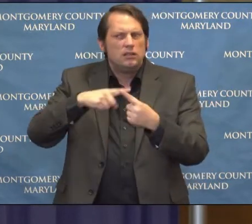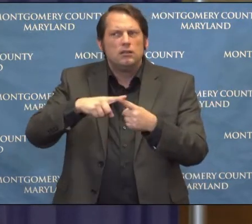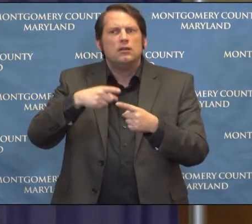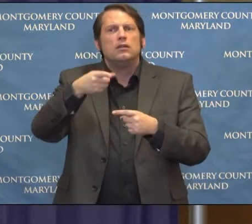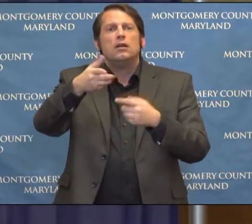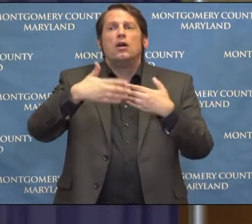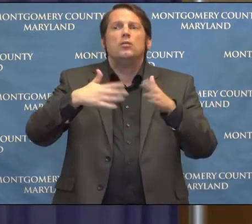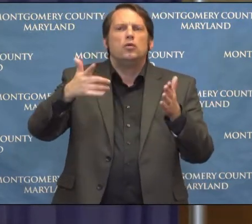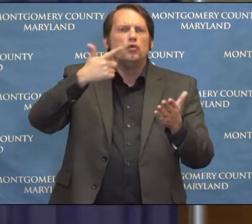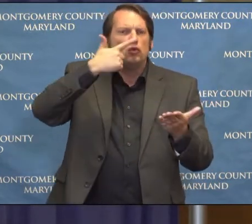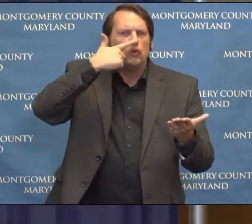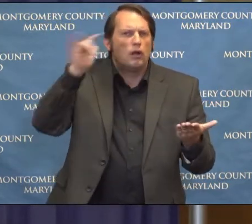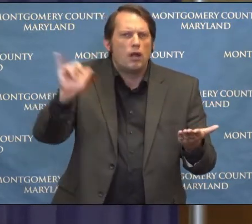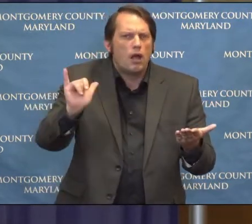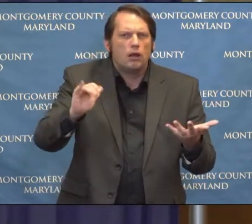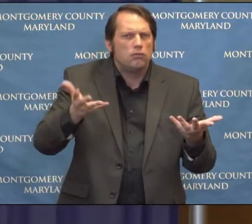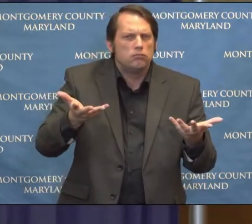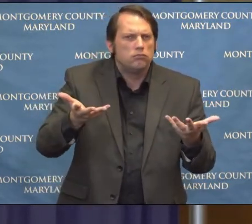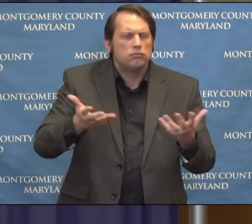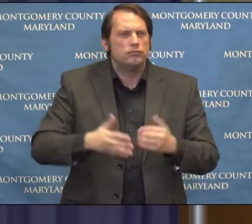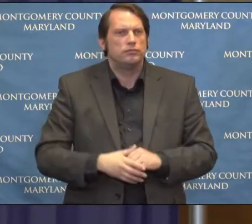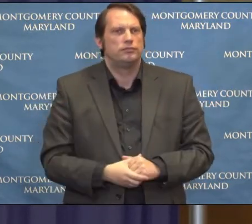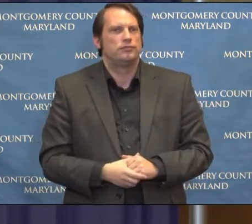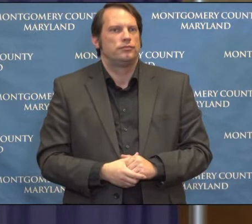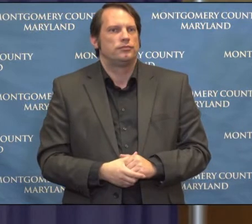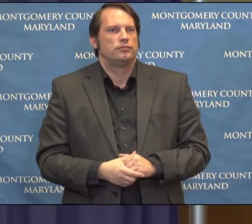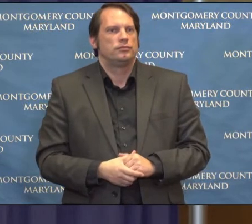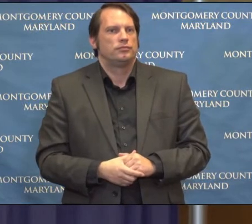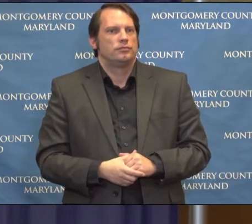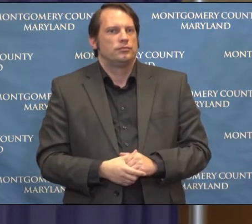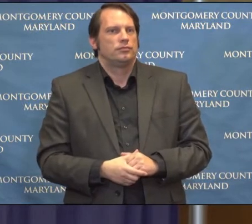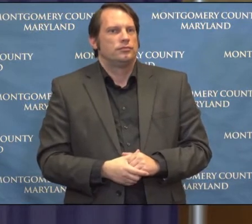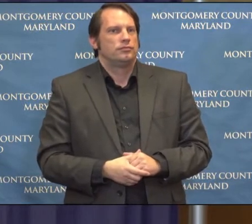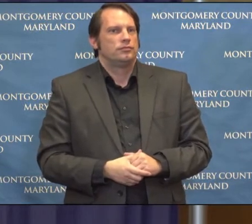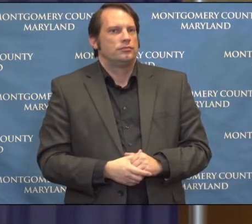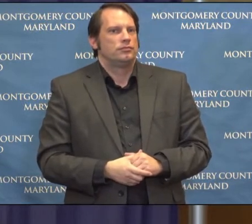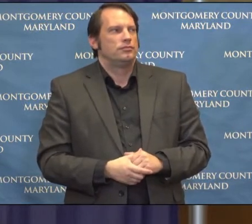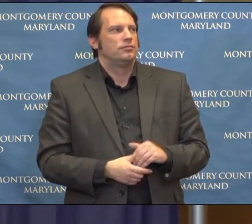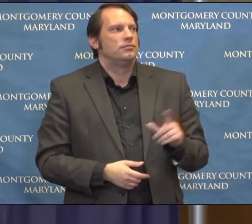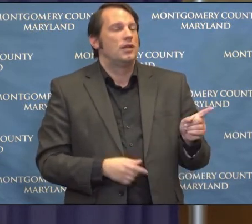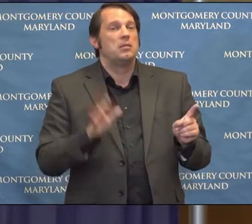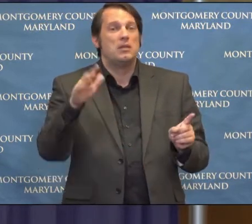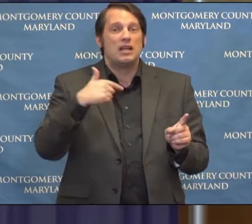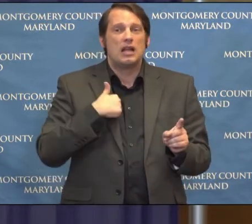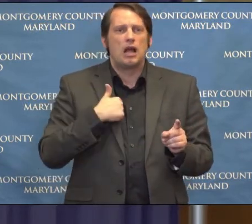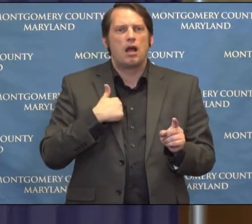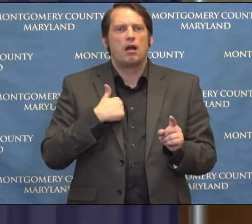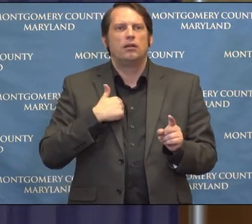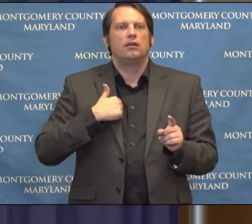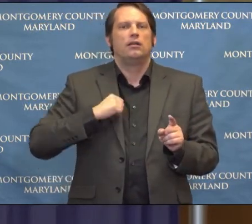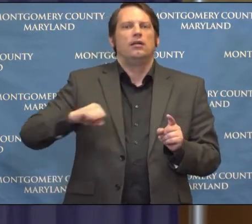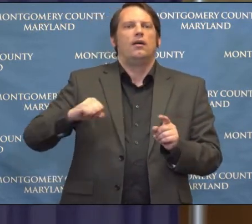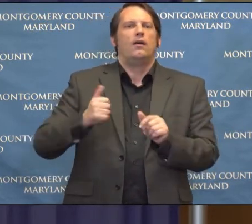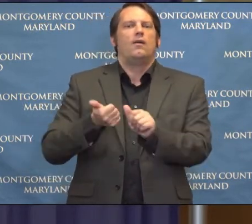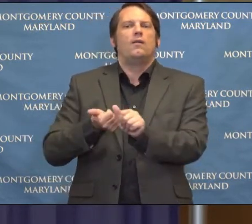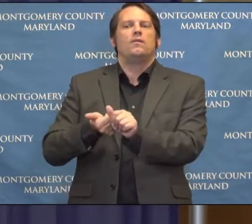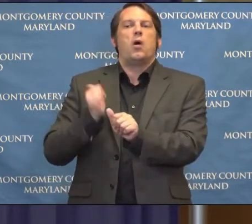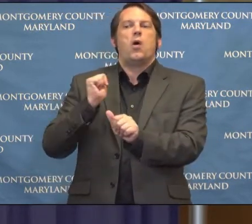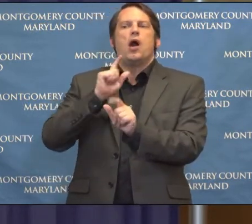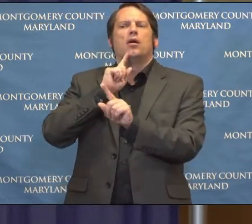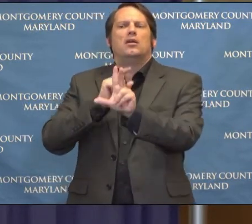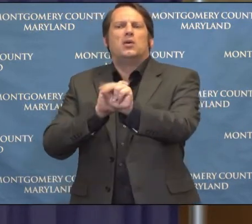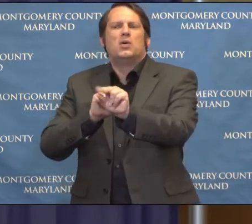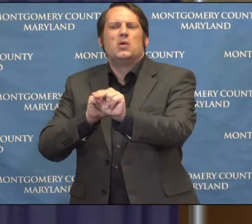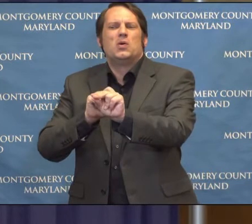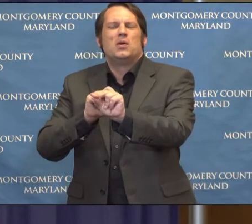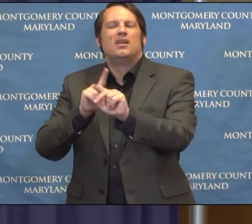Not shifting and shying away from answering you, but the reality is we don't know. I think a lot of what that new